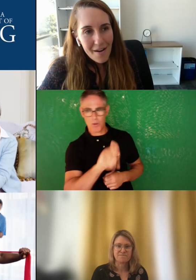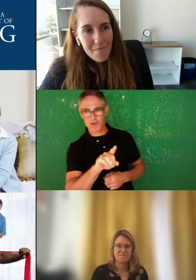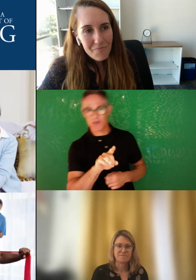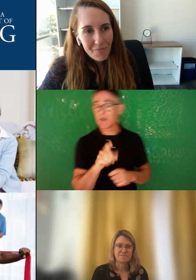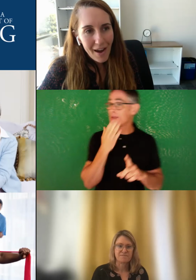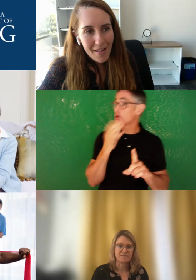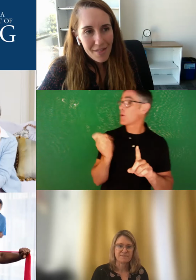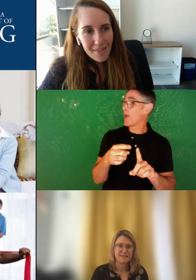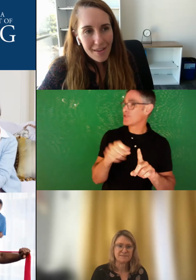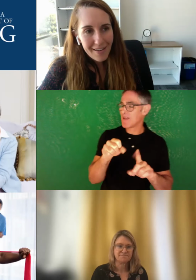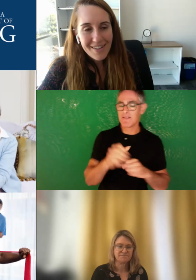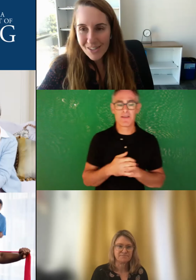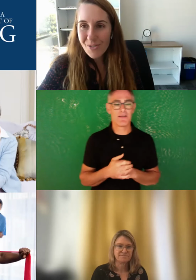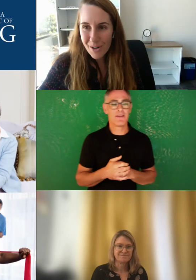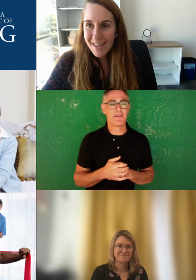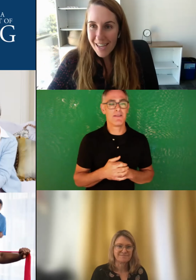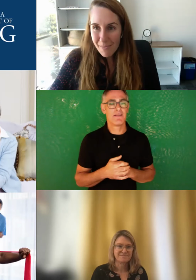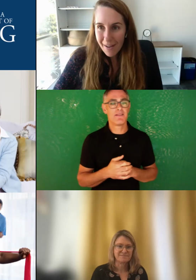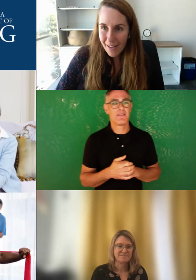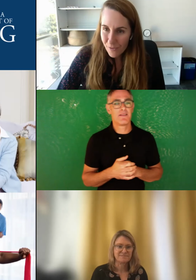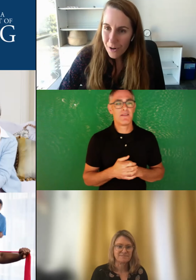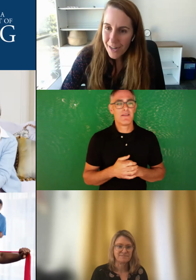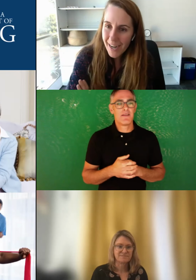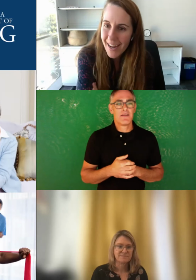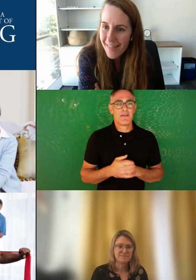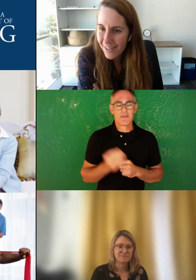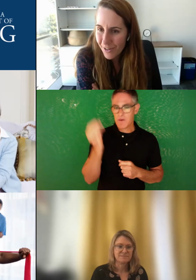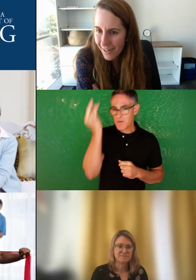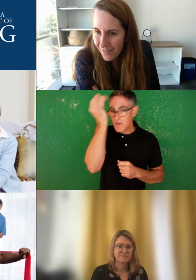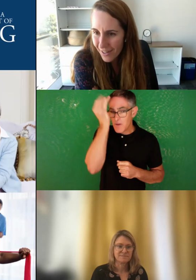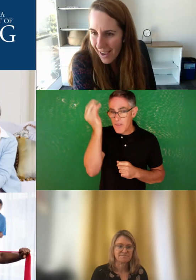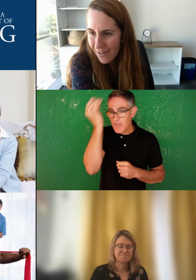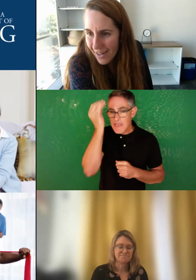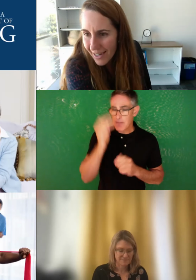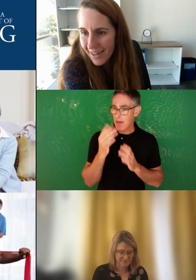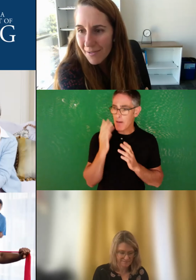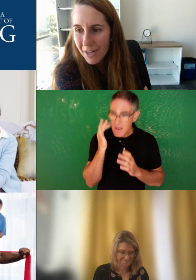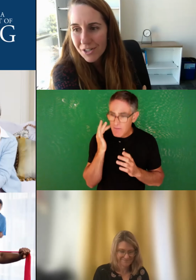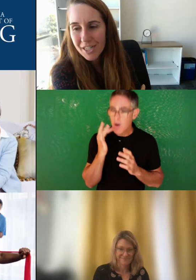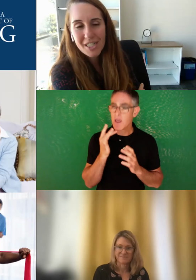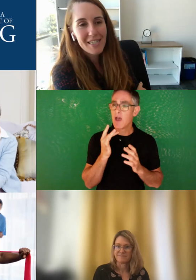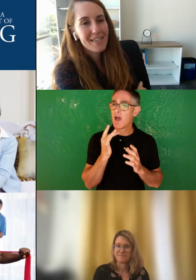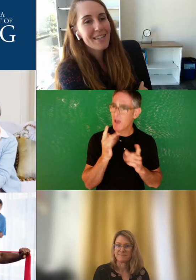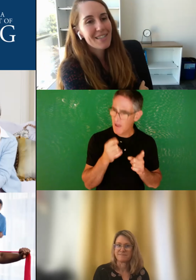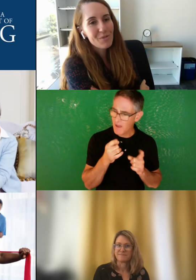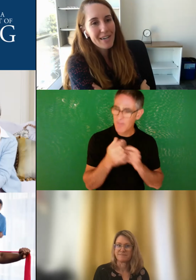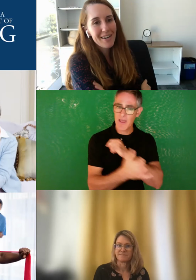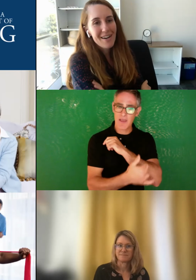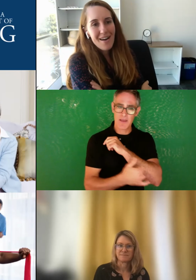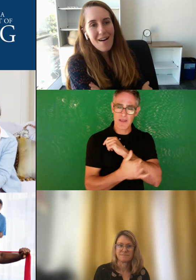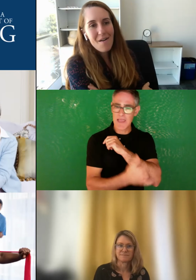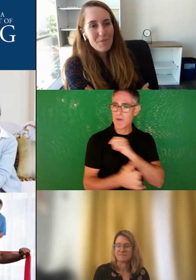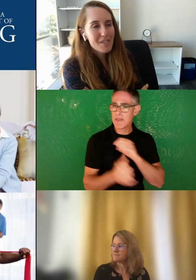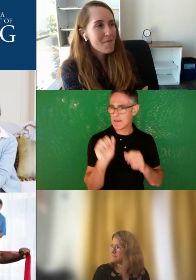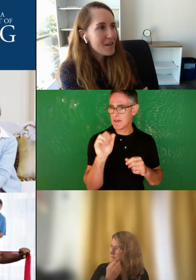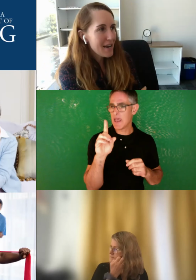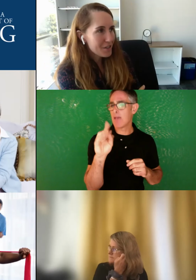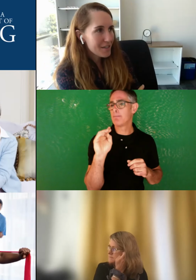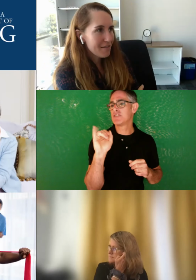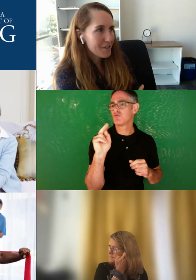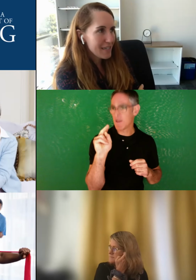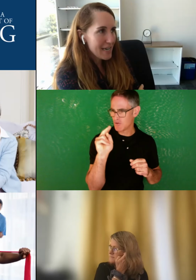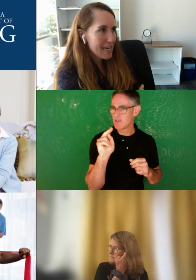where, so thinking about California and the strength of the county administrations, I think that's where some of